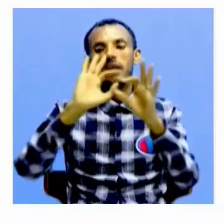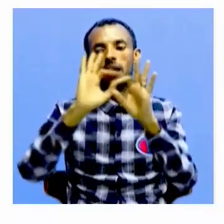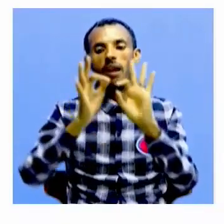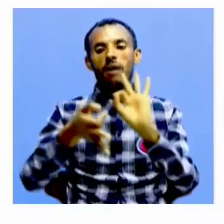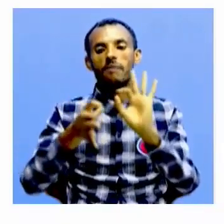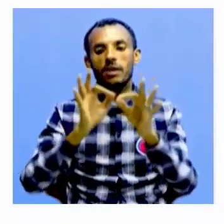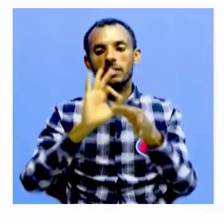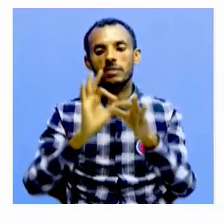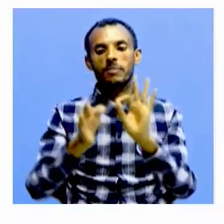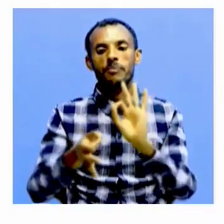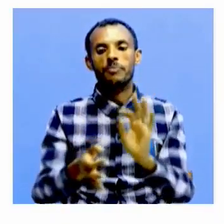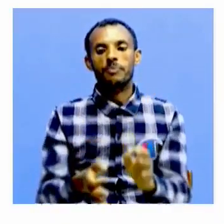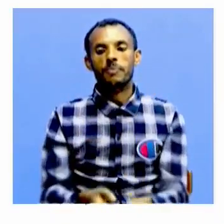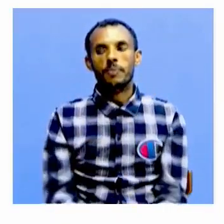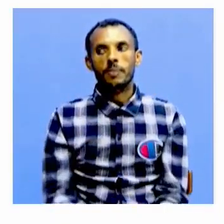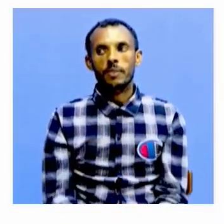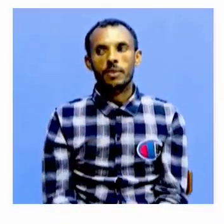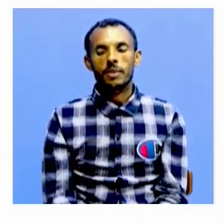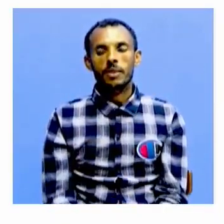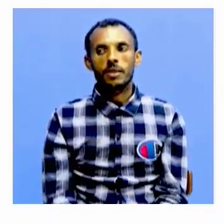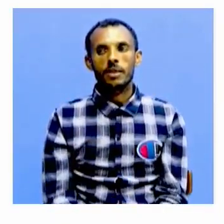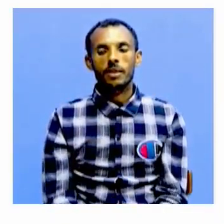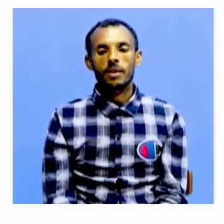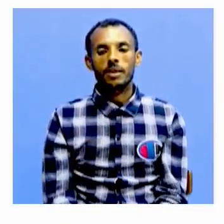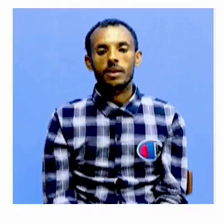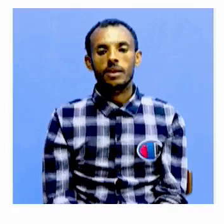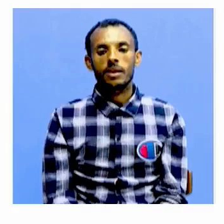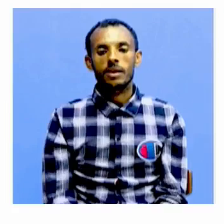Gives definitions.